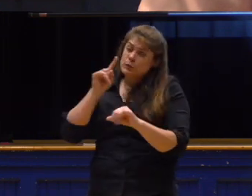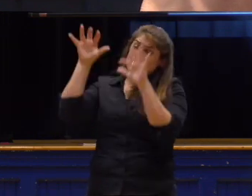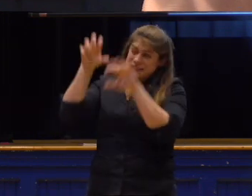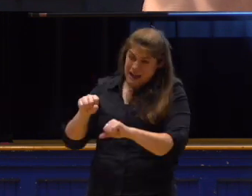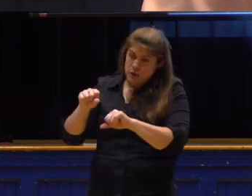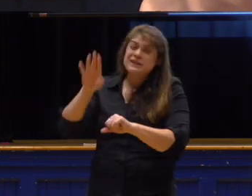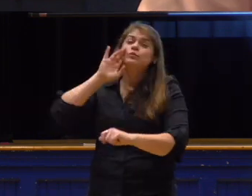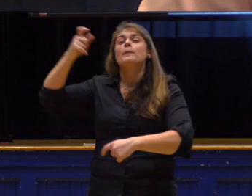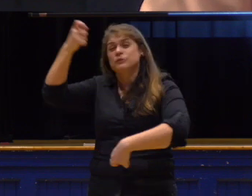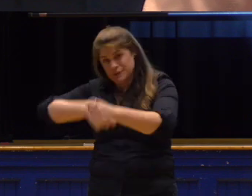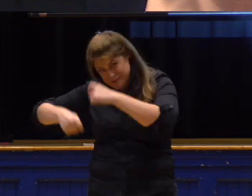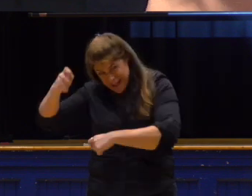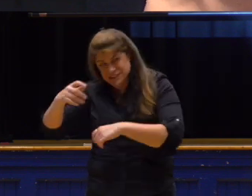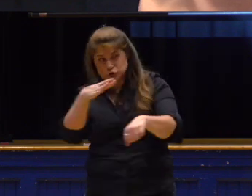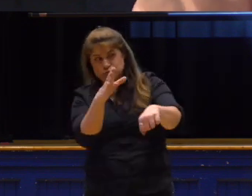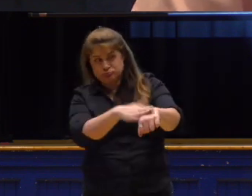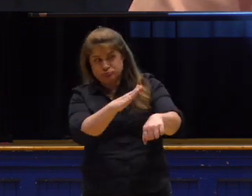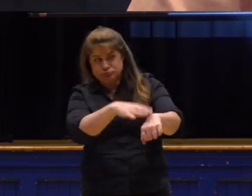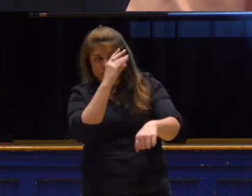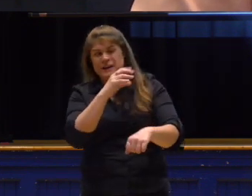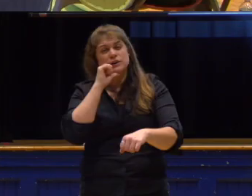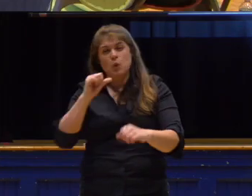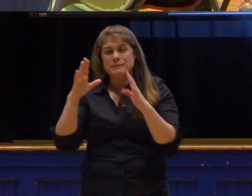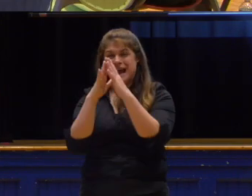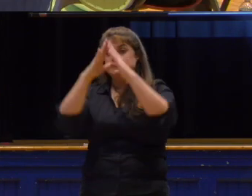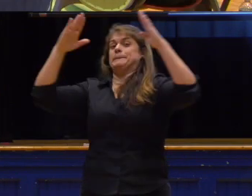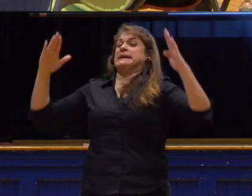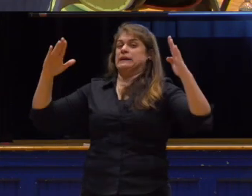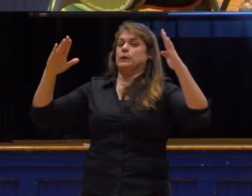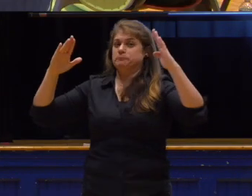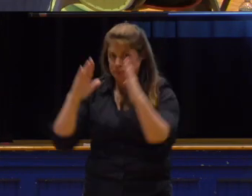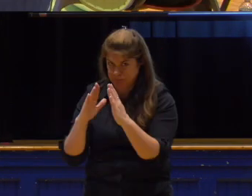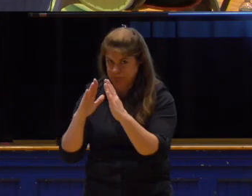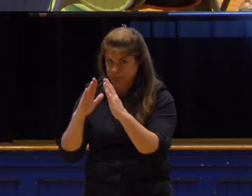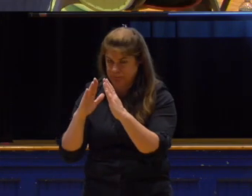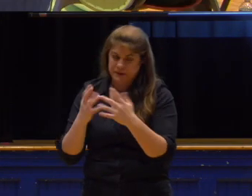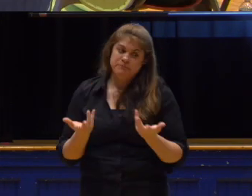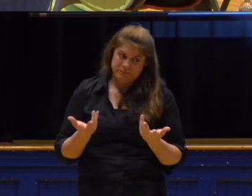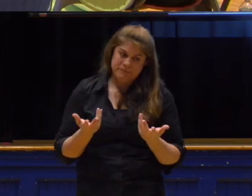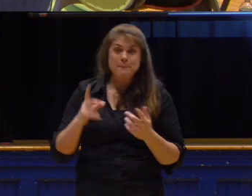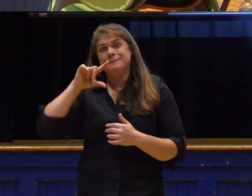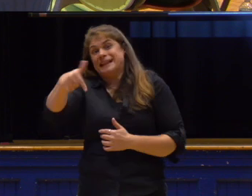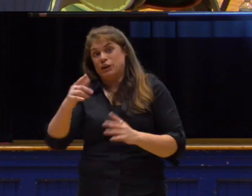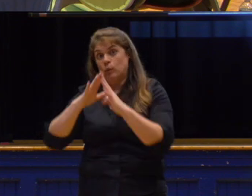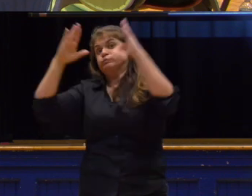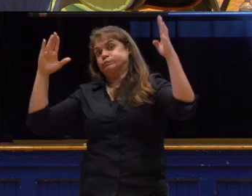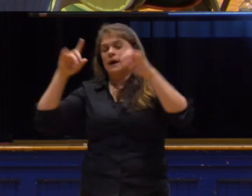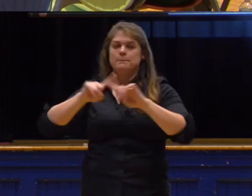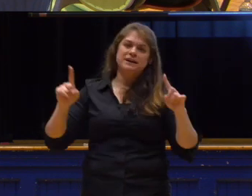be replaced, however. Just, you know, not going to be as big. Eventually, it will be, like Chris said. Maybe not in my lifetime,